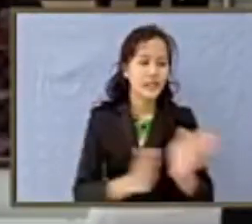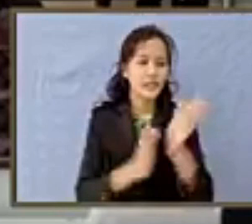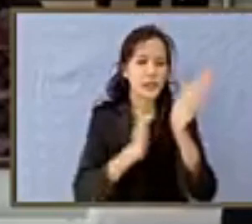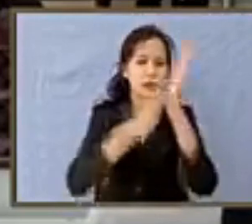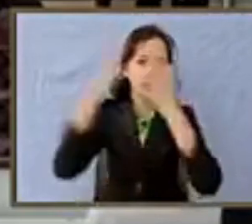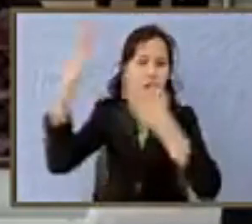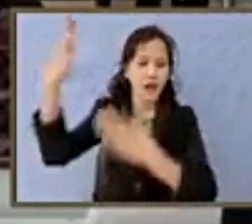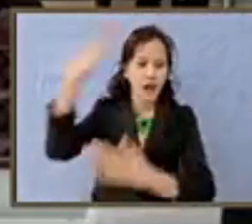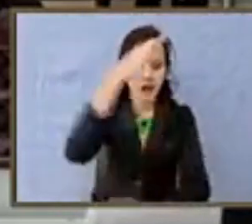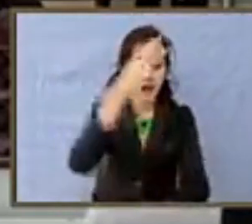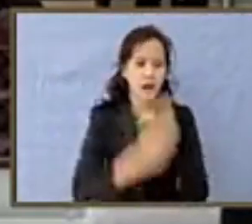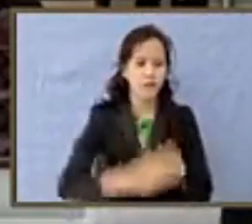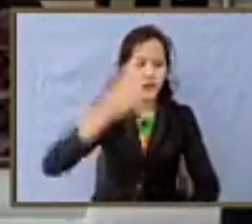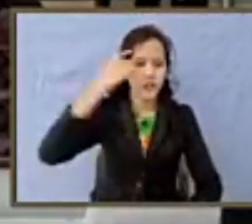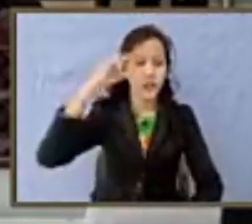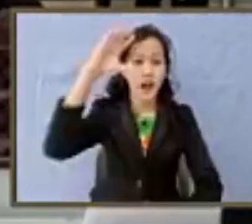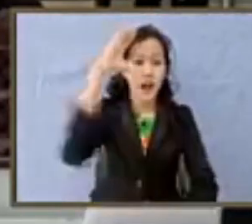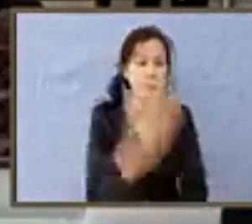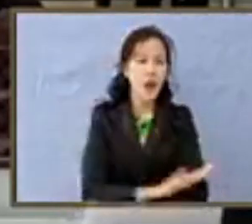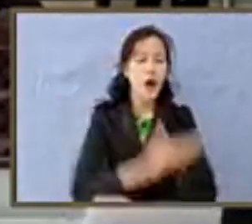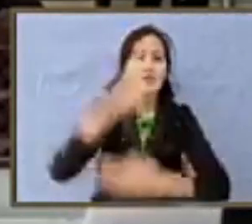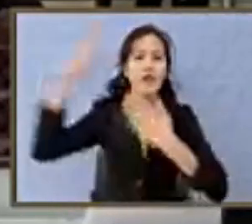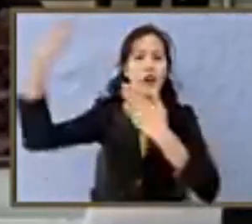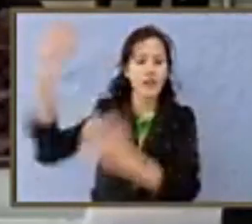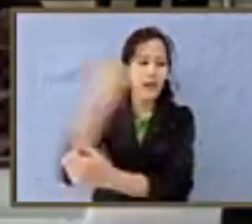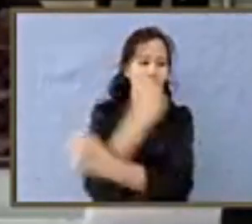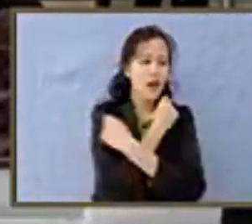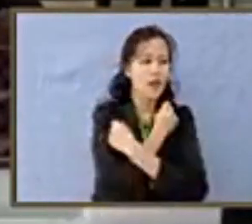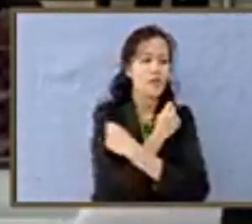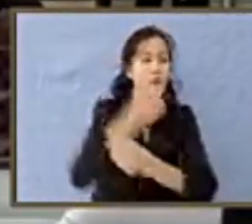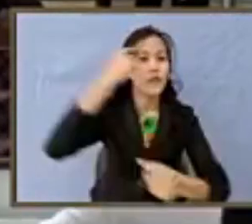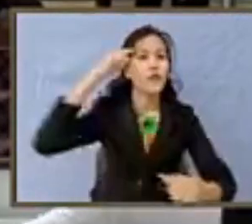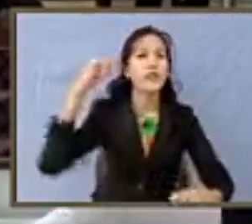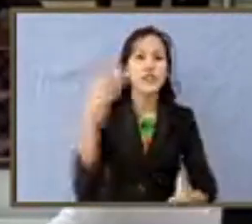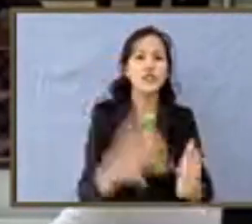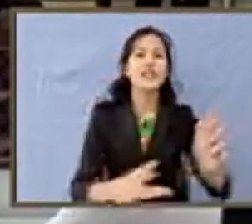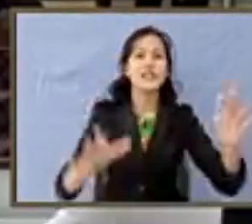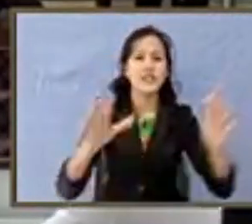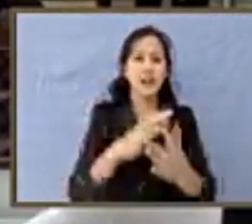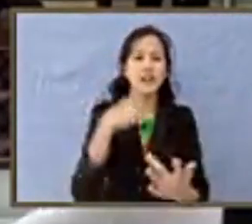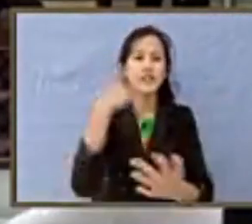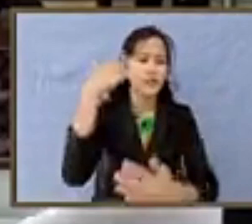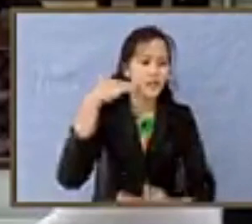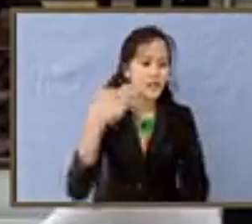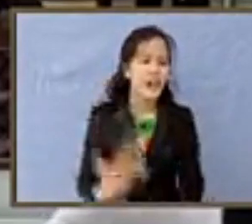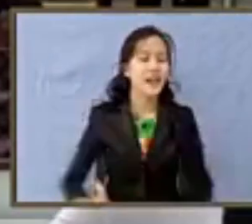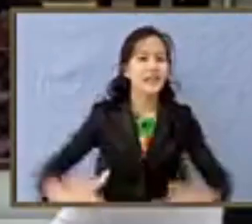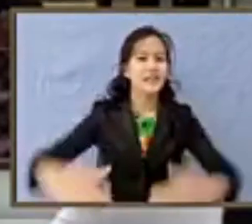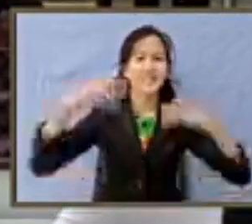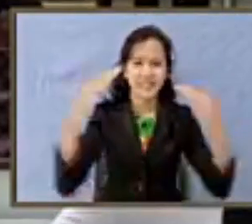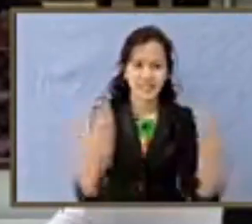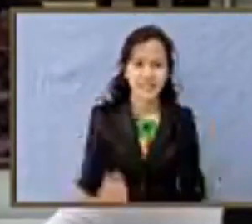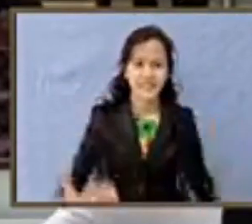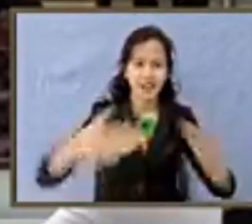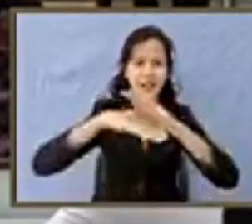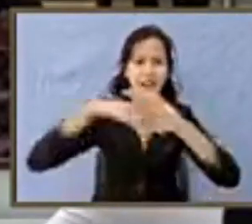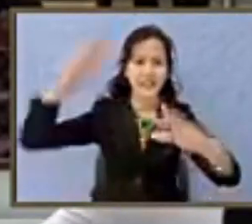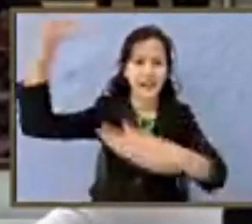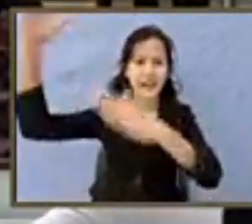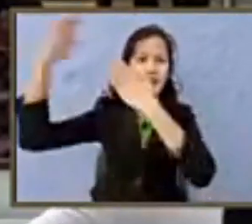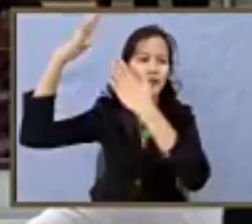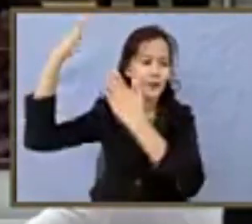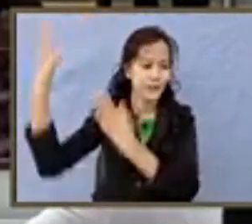Praise thee, O God, for the Son of thy love, for Jesus who died and is